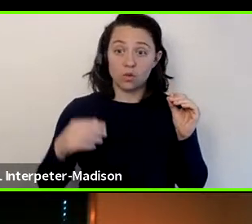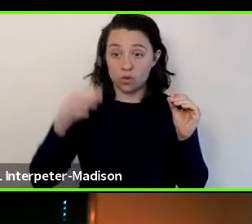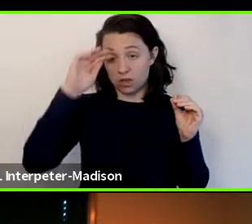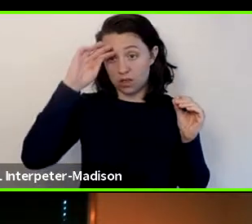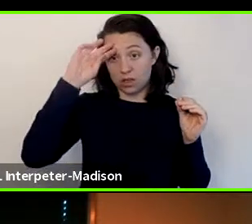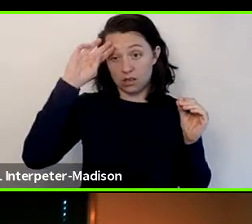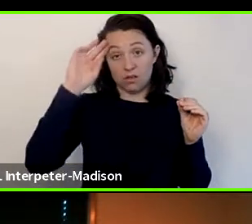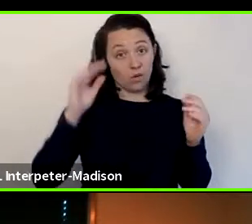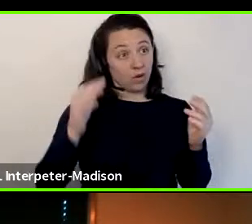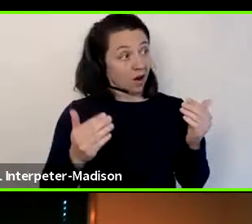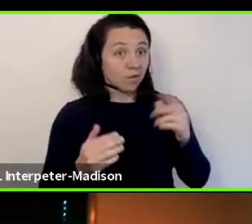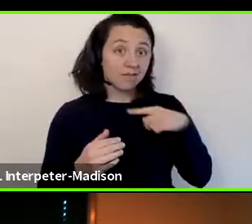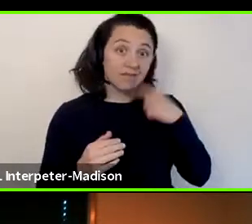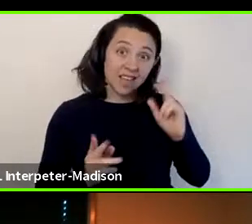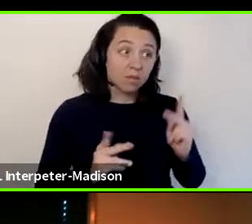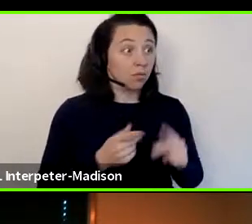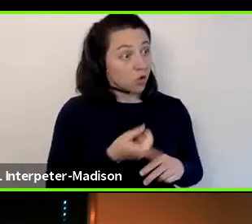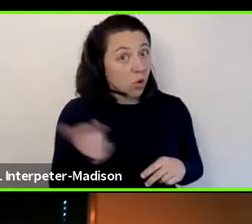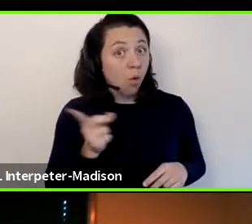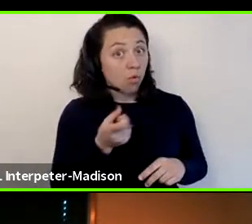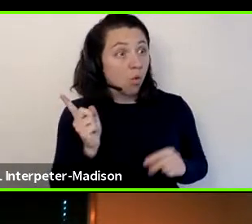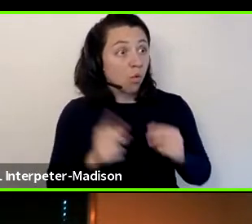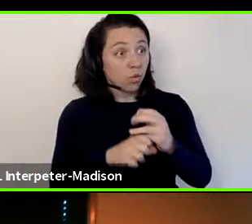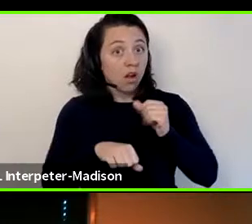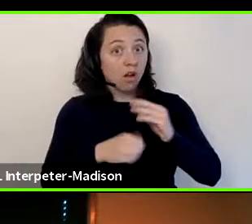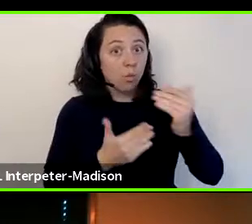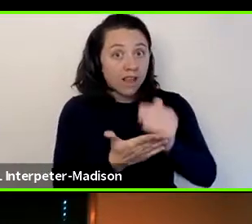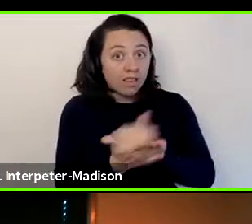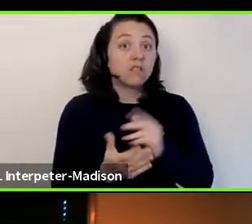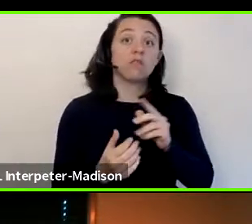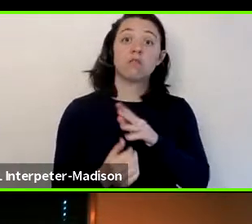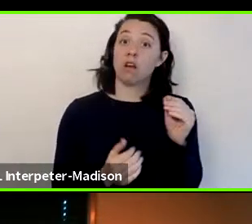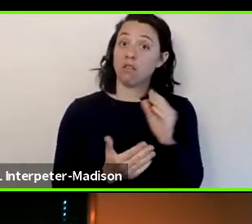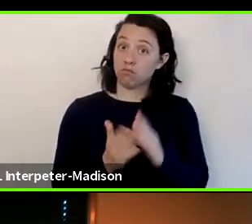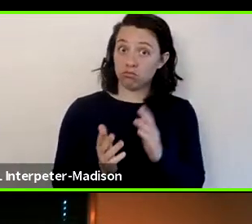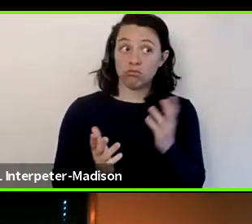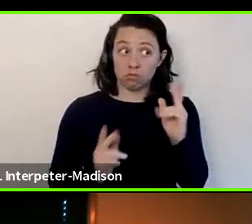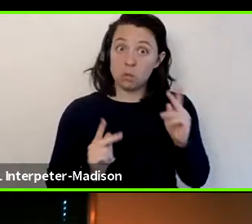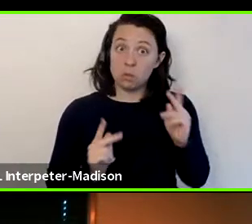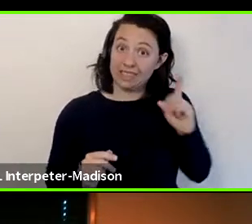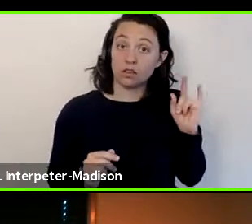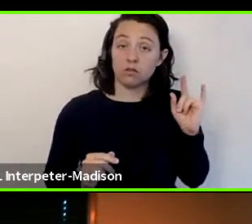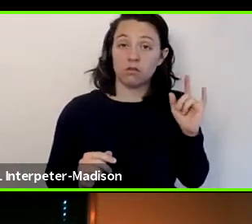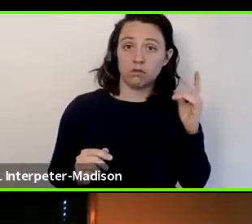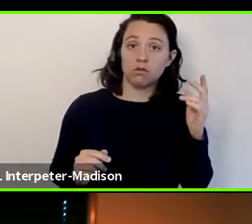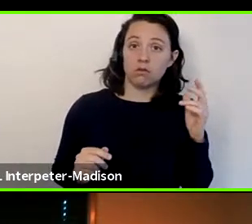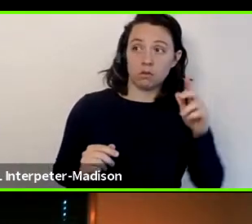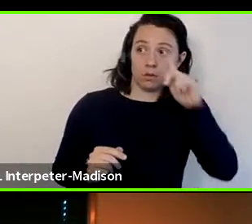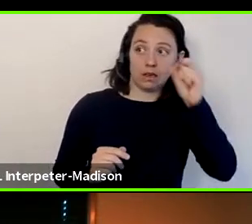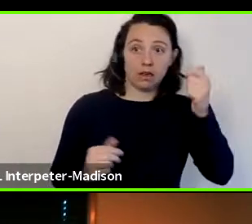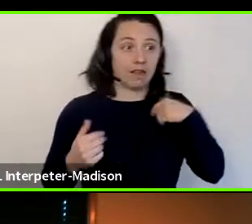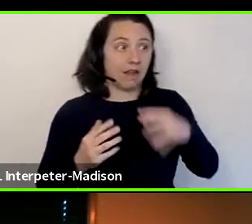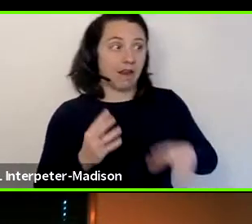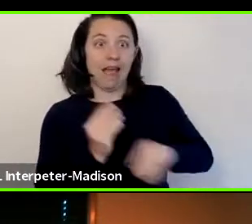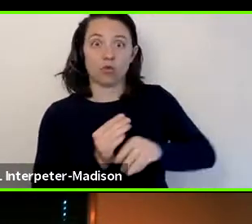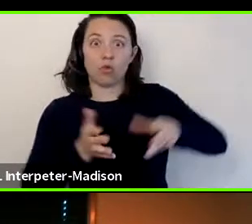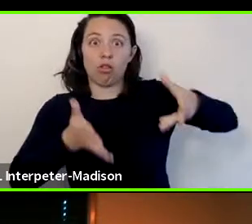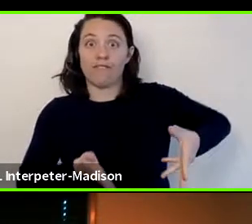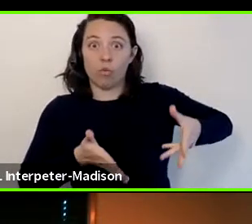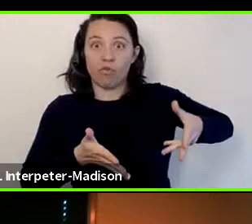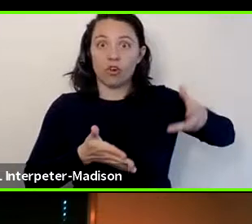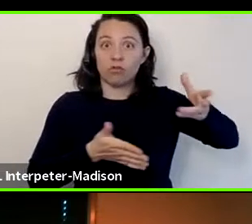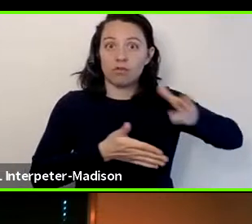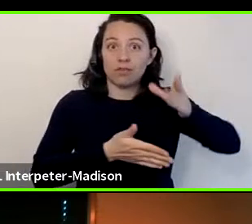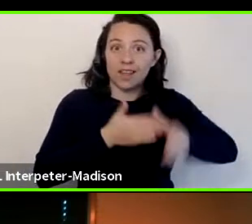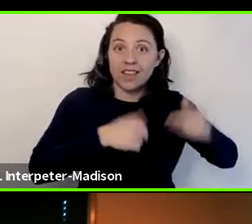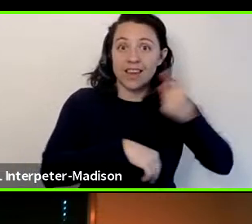list. And that in fact happened. They got vaccinated because there were extra vaccines at the end of the day. So it